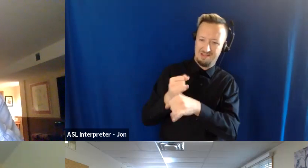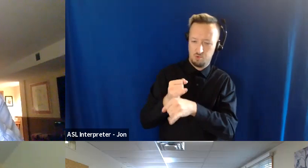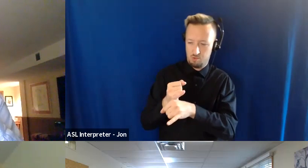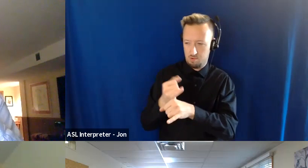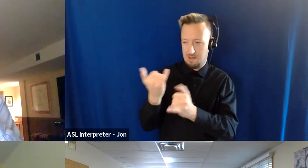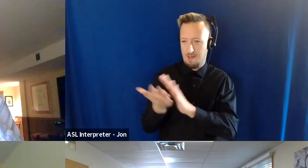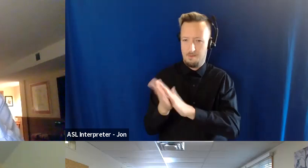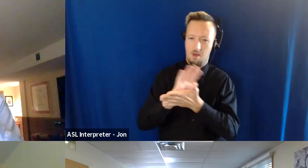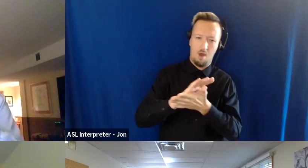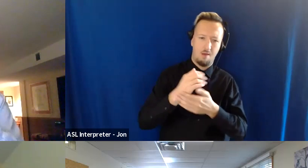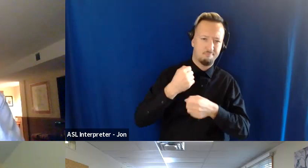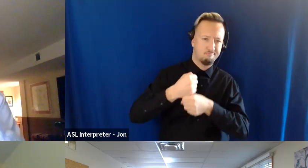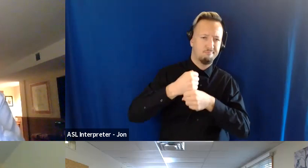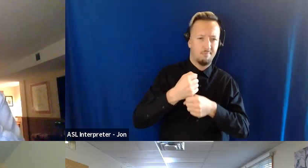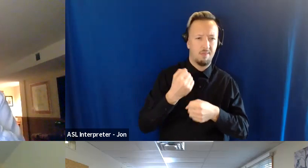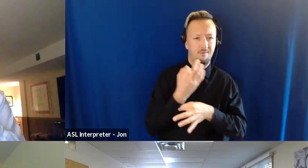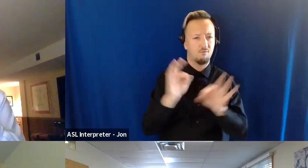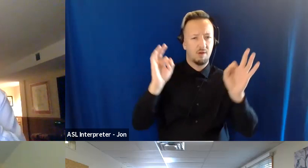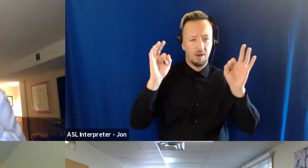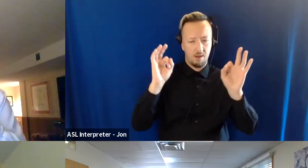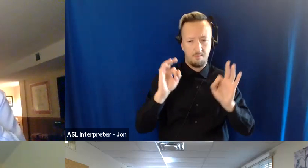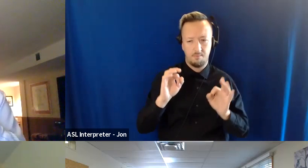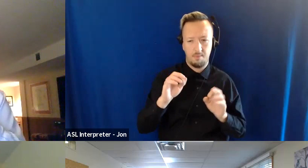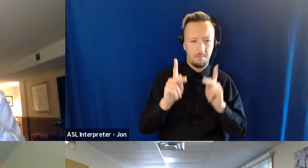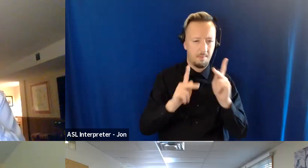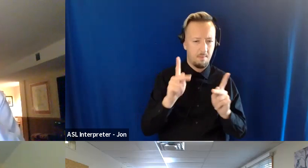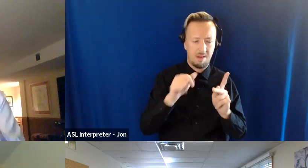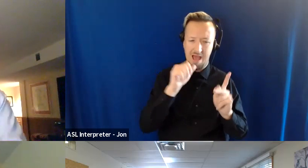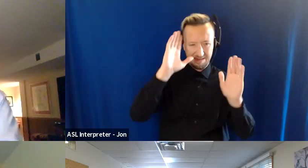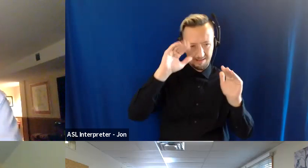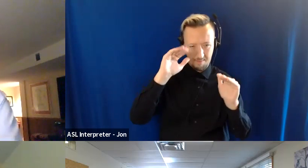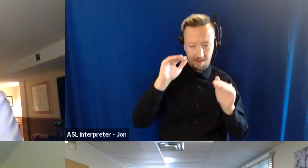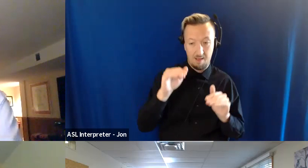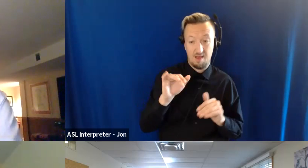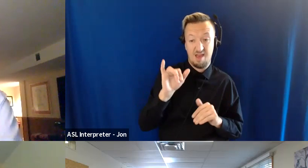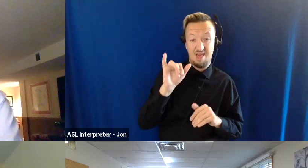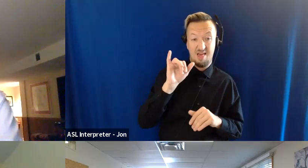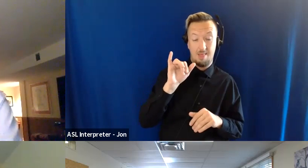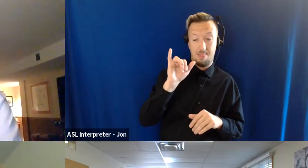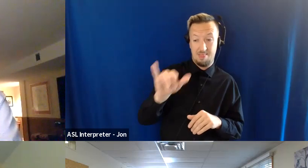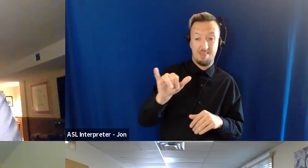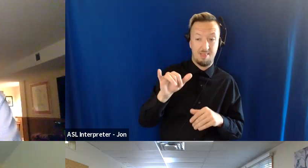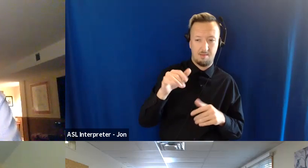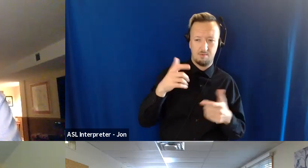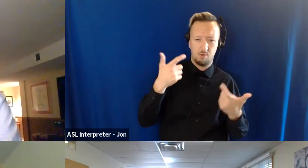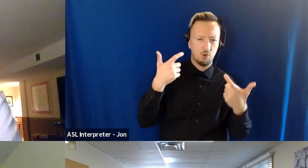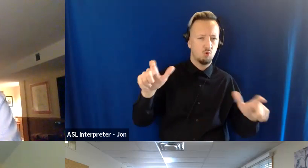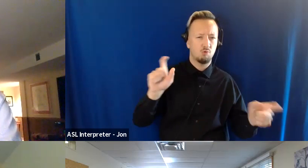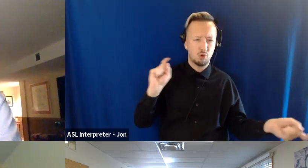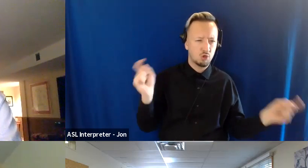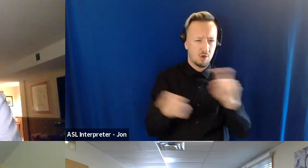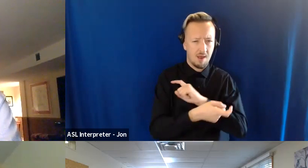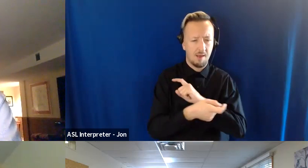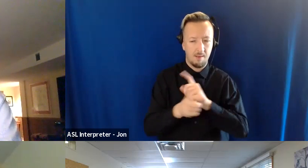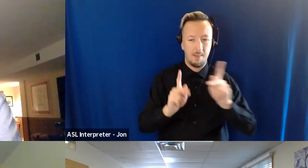of freedom, driving through the bigotry of low expectations and a part of this powerful movement for change. And it was those folks